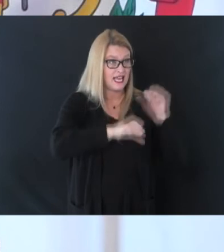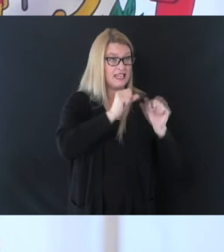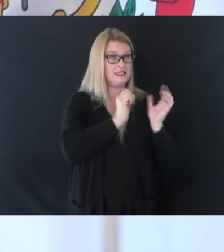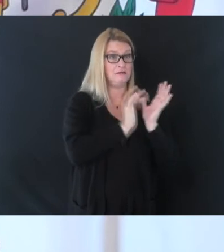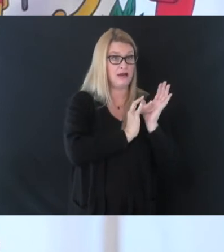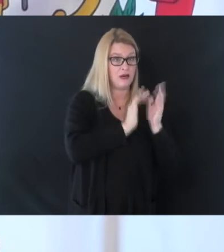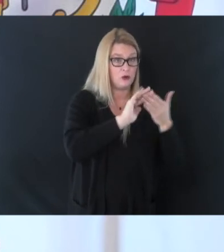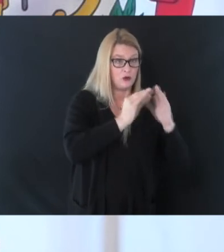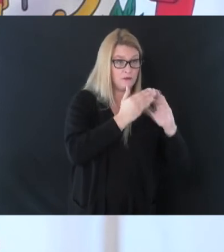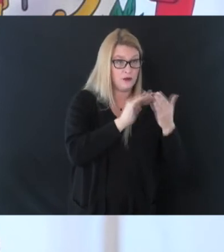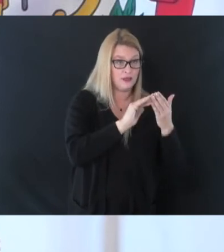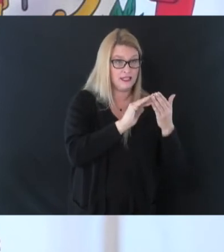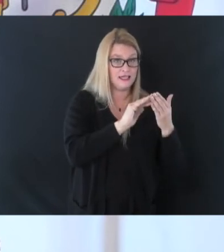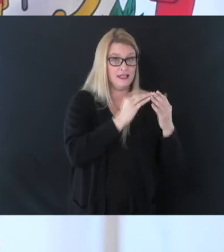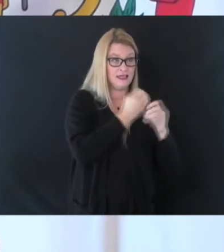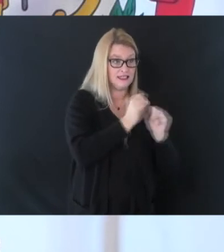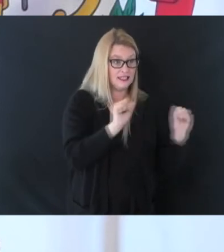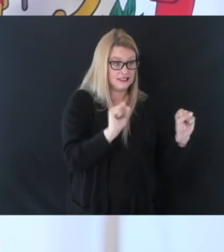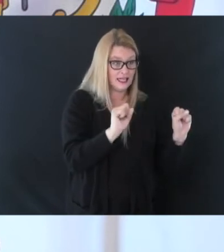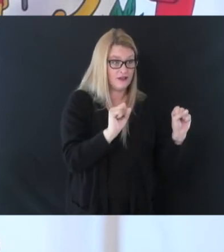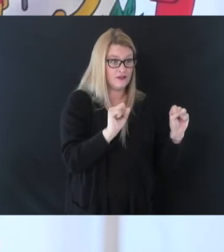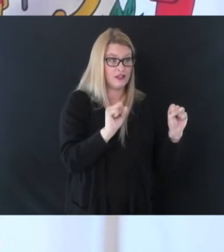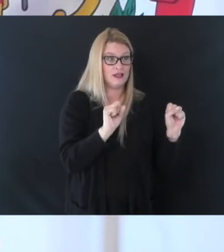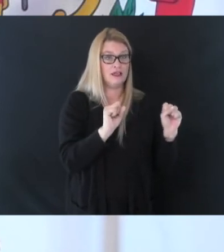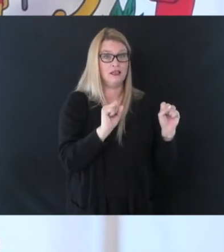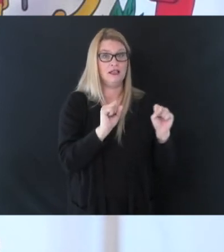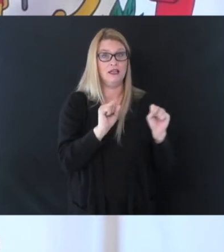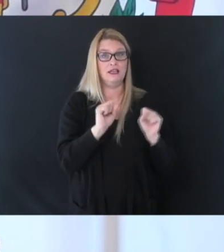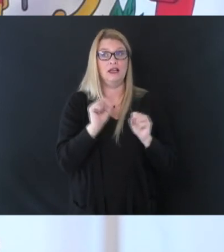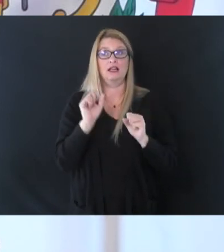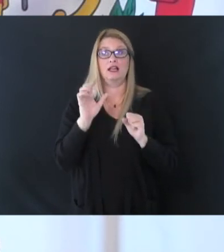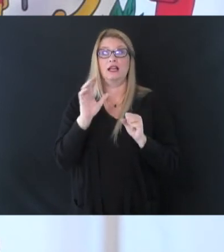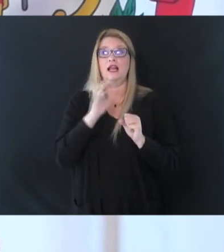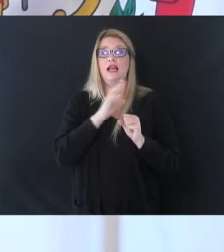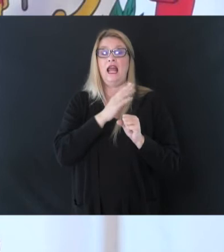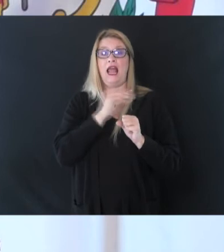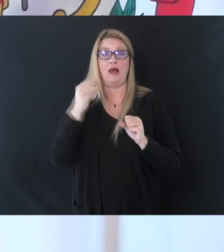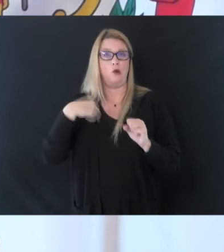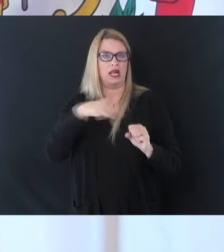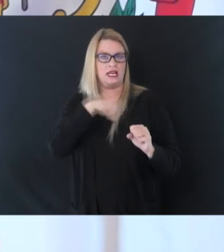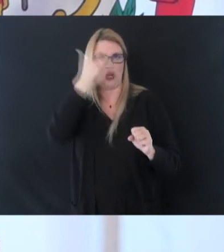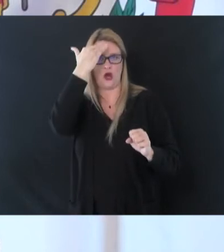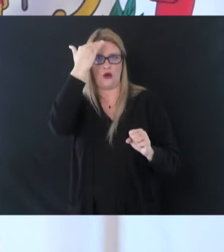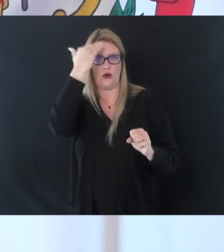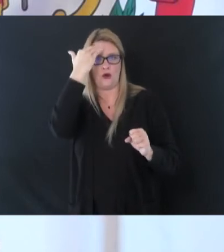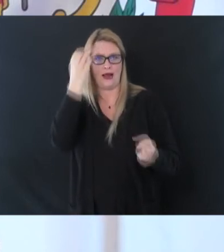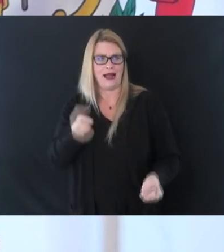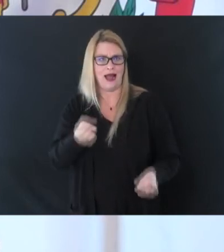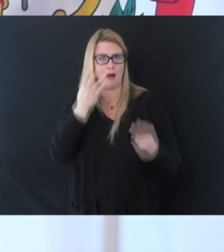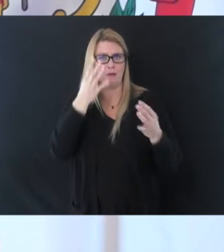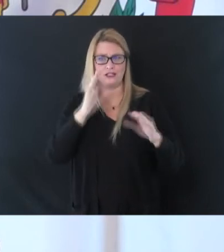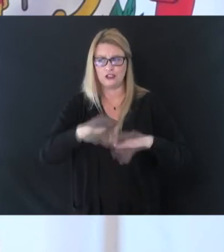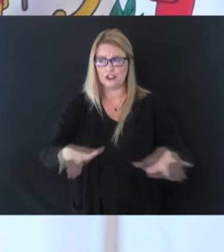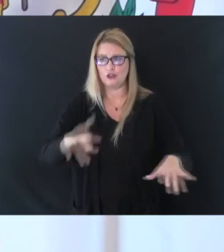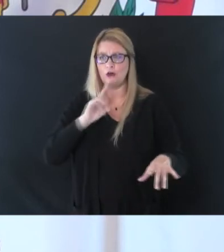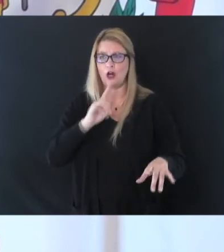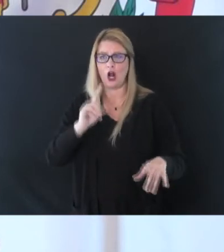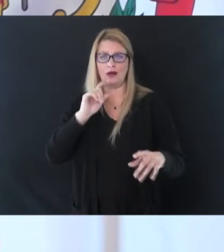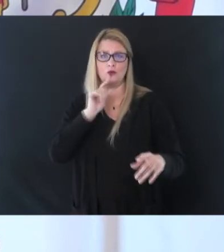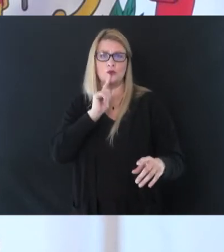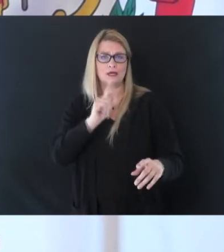community knows that it's safe, and in addition to the fact that we know how much it's hurting our kids and our families